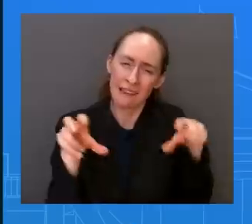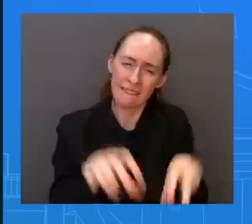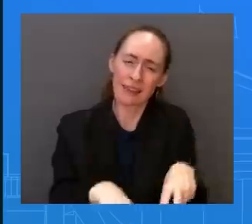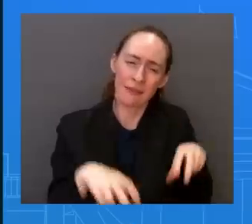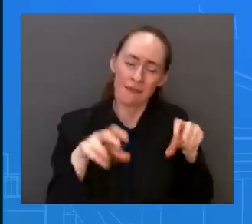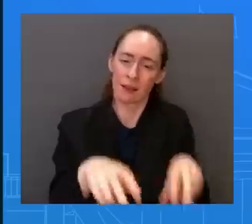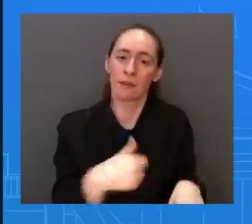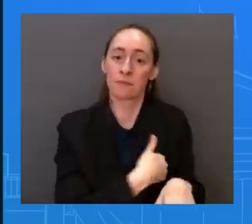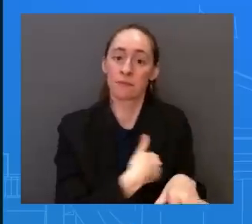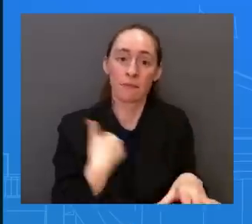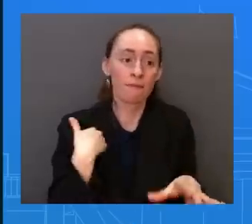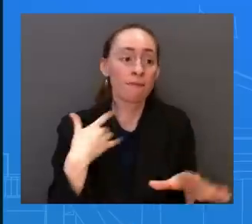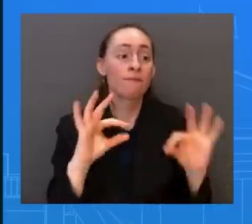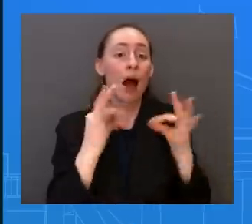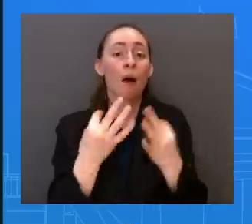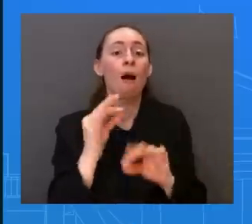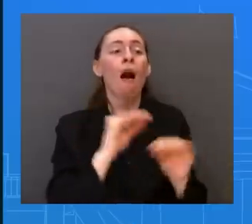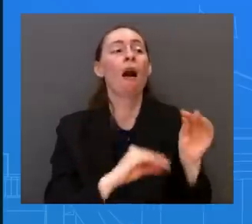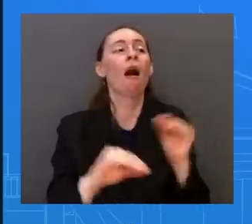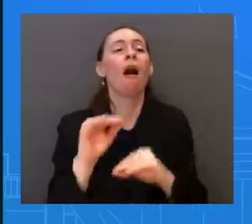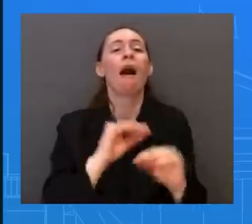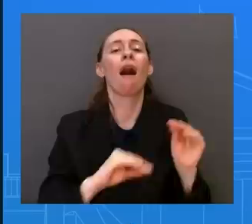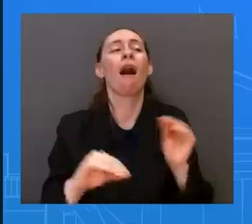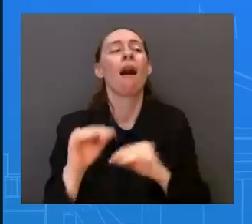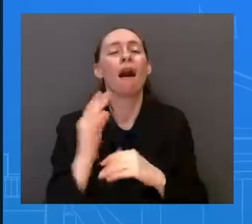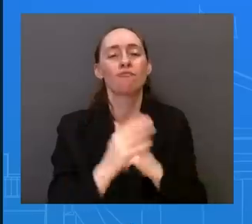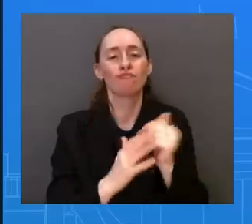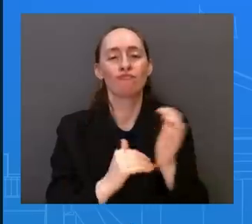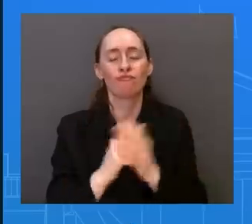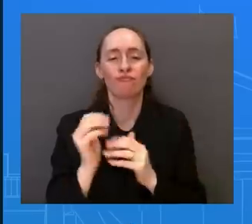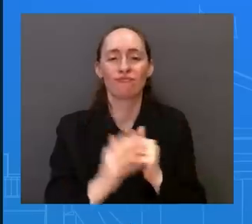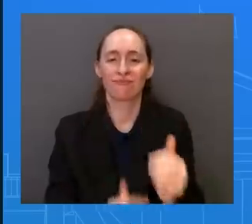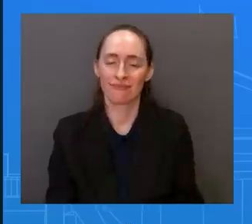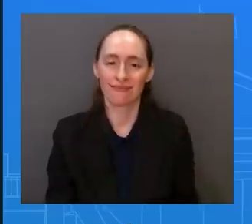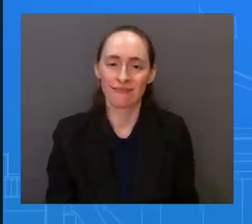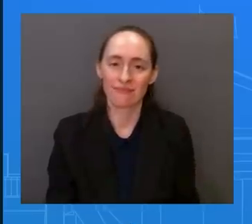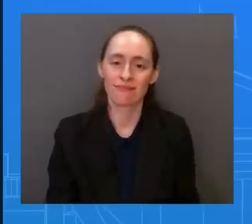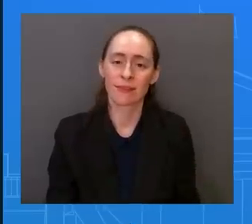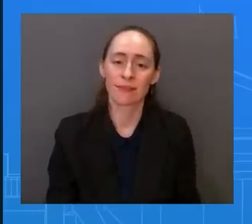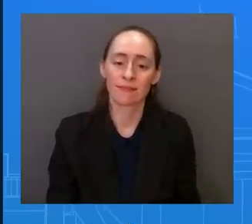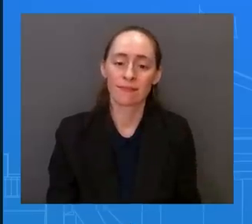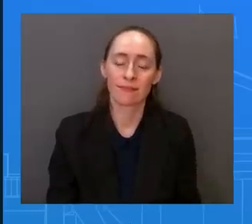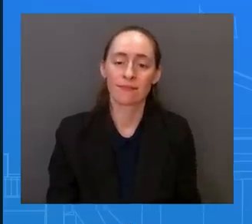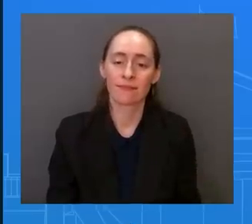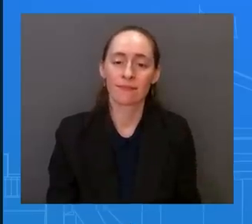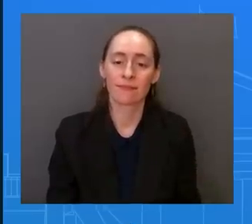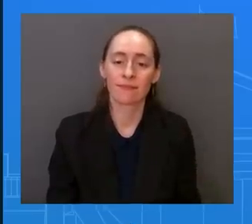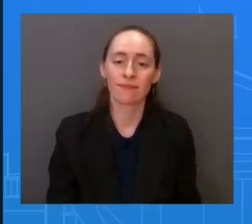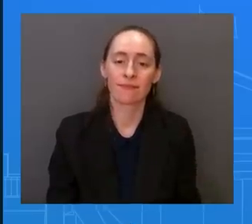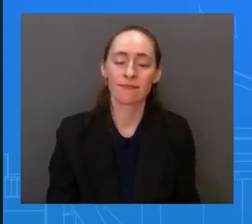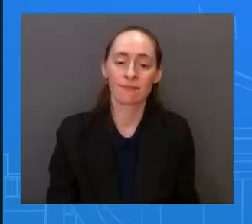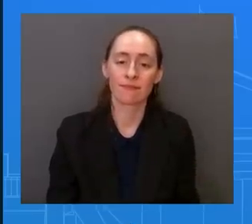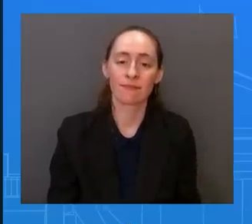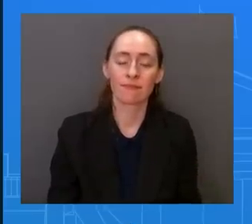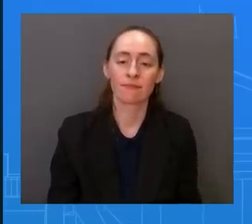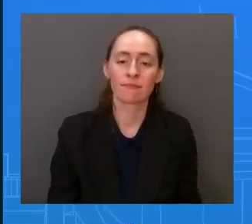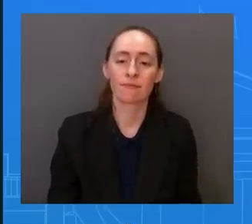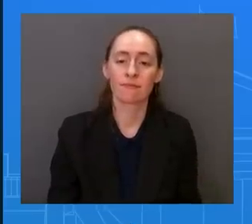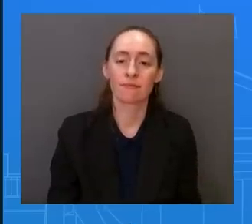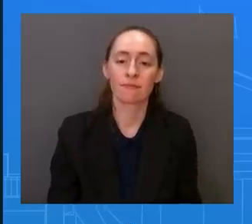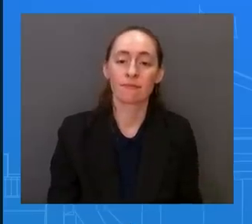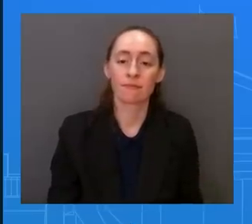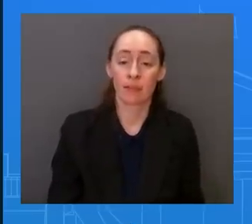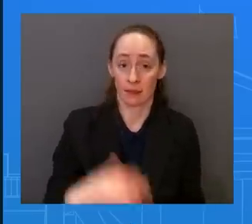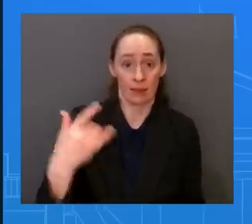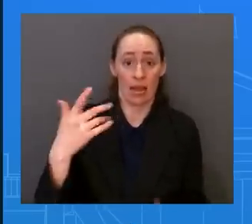on families and household balance sheets are acute, and to do that in a way that is consistent with this transition that we need to have. And we have